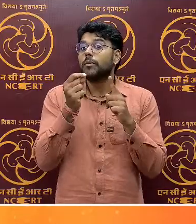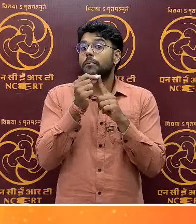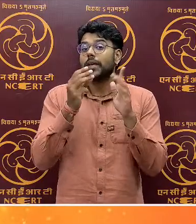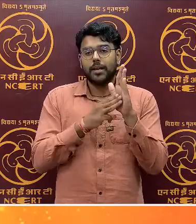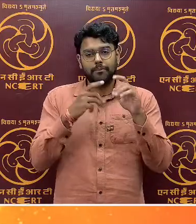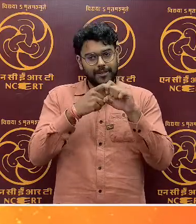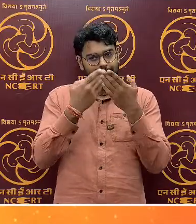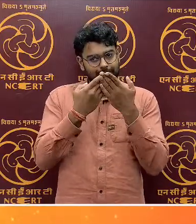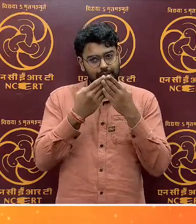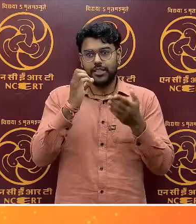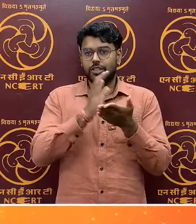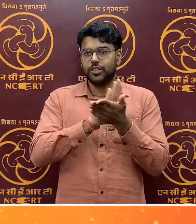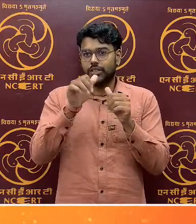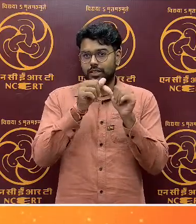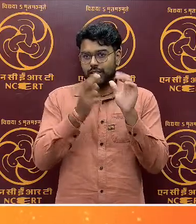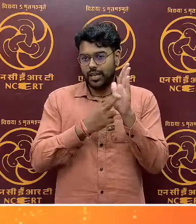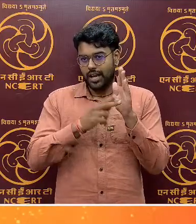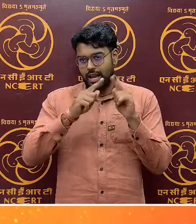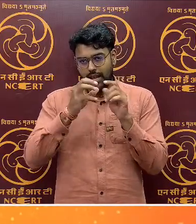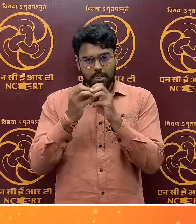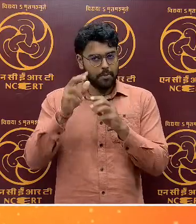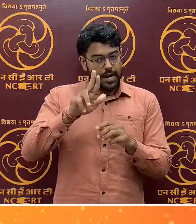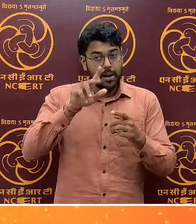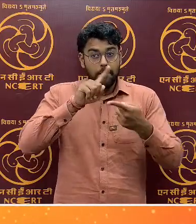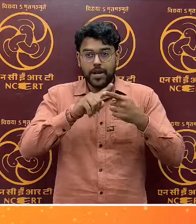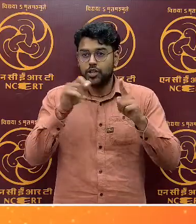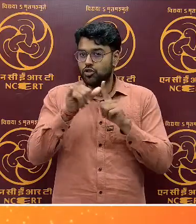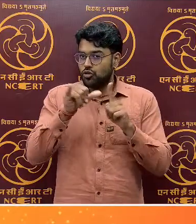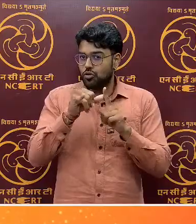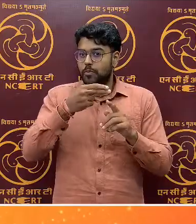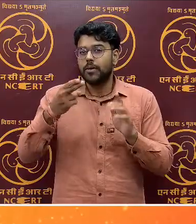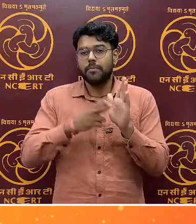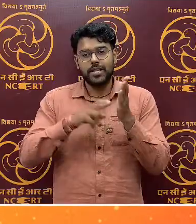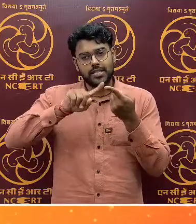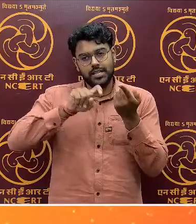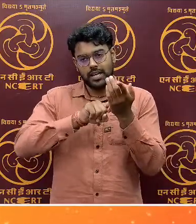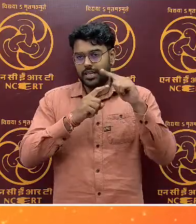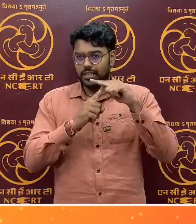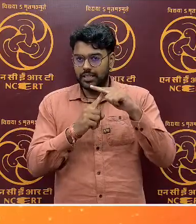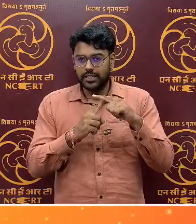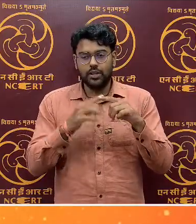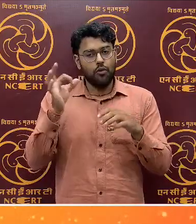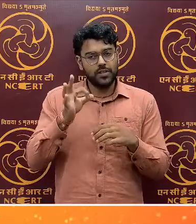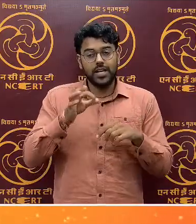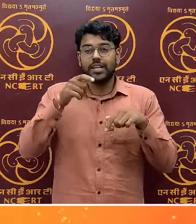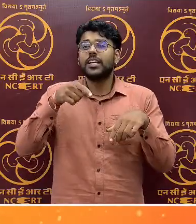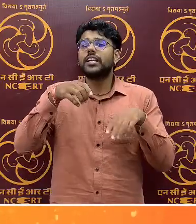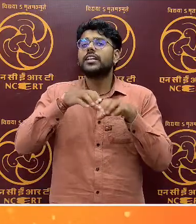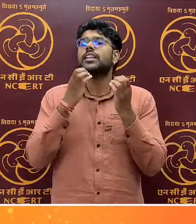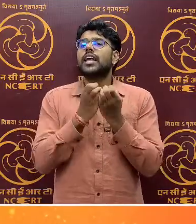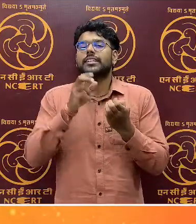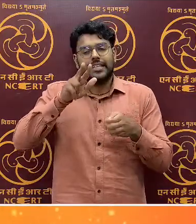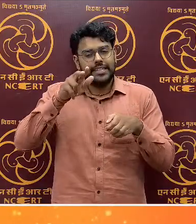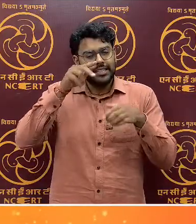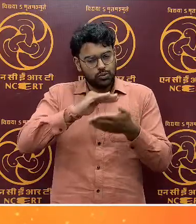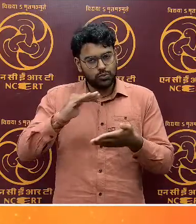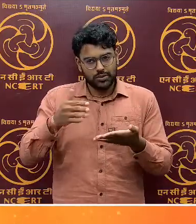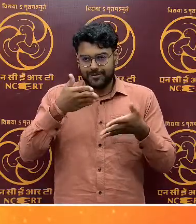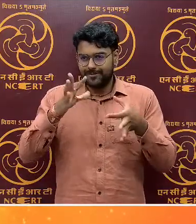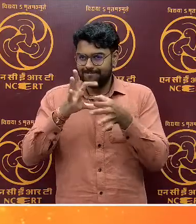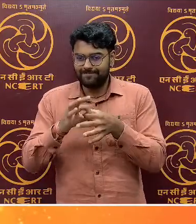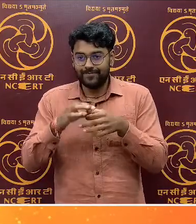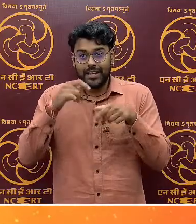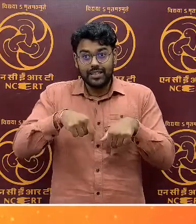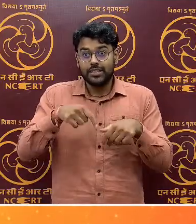on our YouTube handle NCERT Official. This session is meant specially for the students of class 8 and the subject that we have taken up